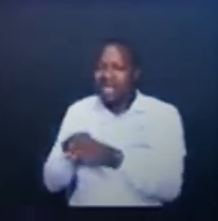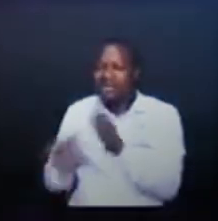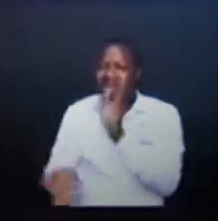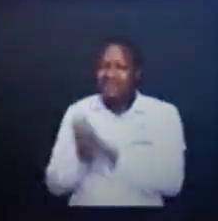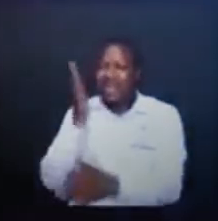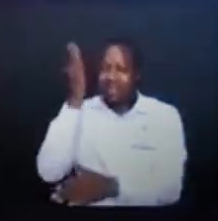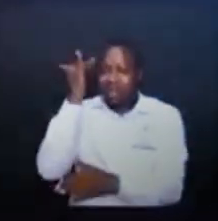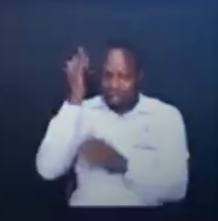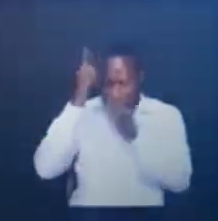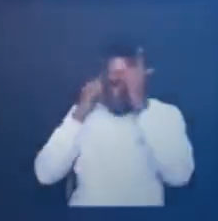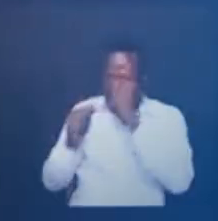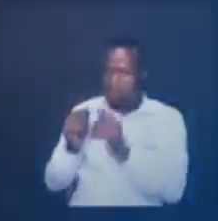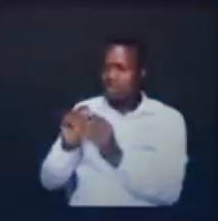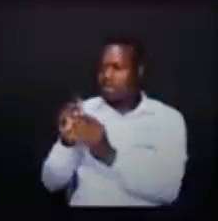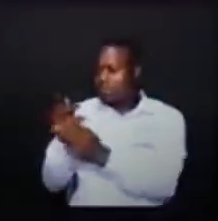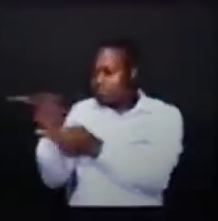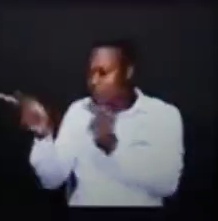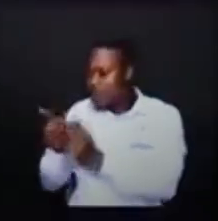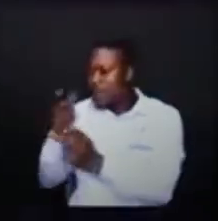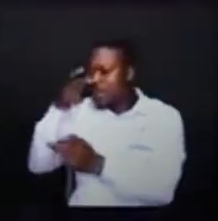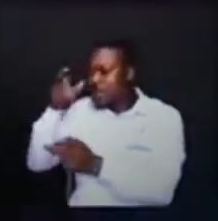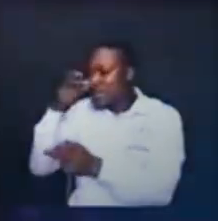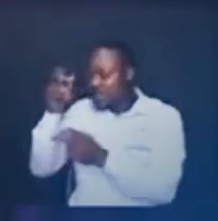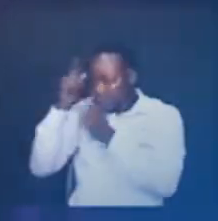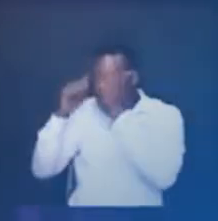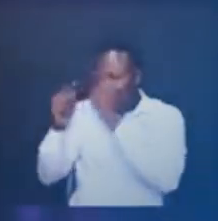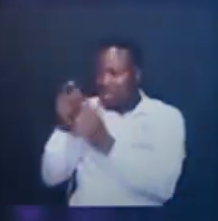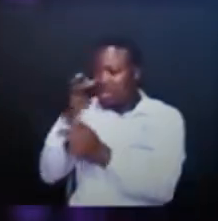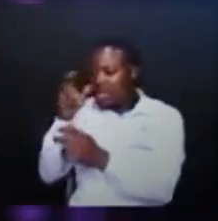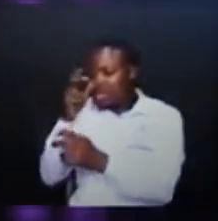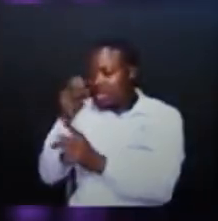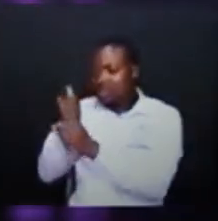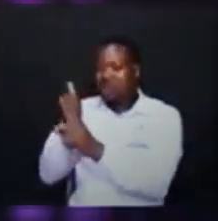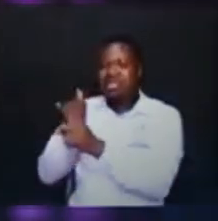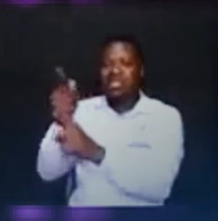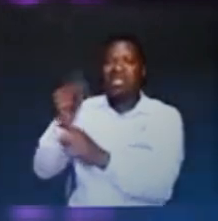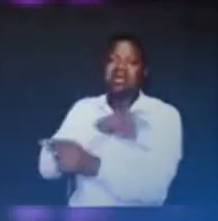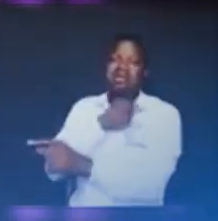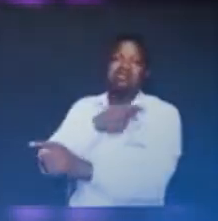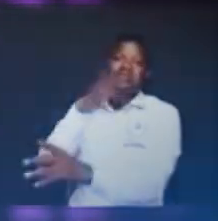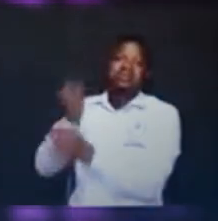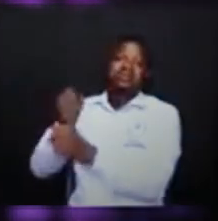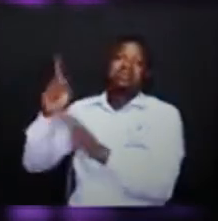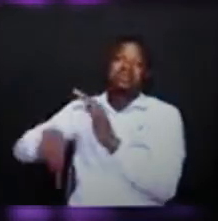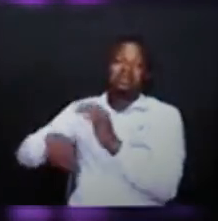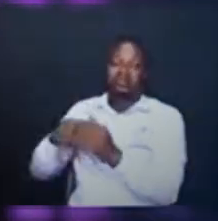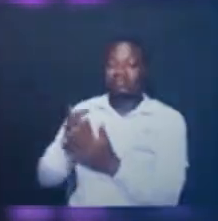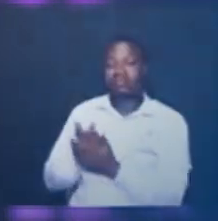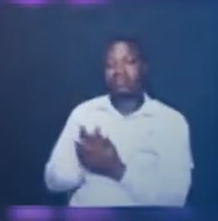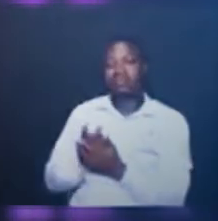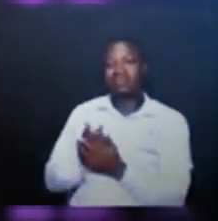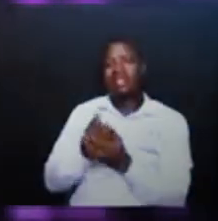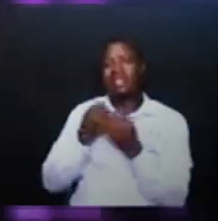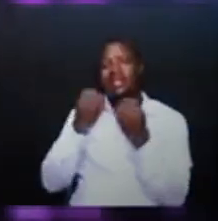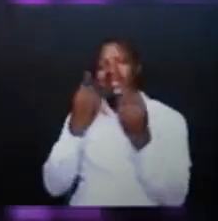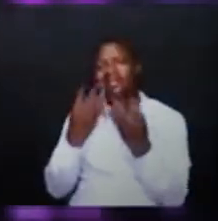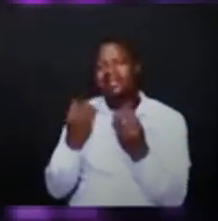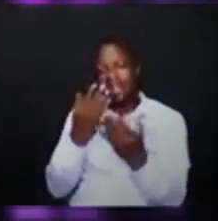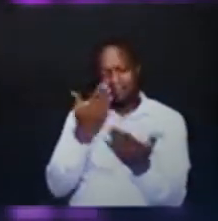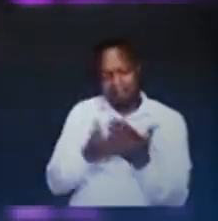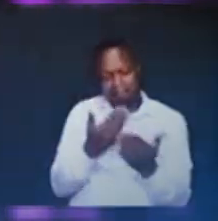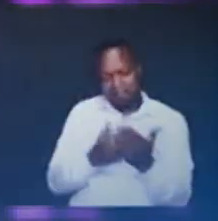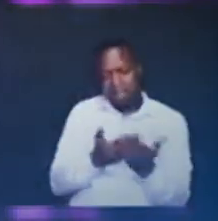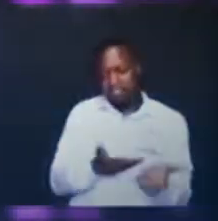environments where there's corruption just because they cannot even afford money even to go